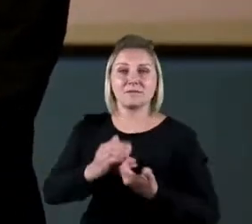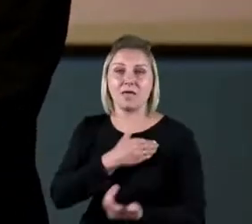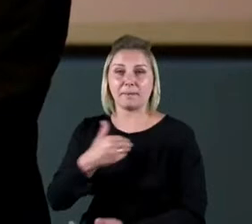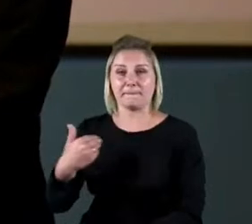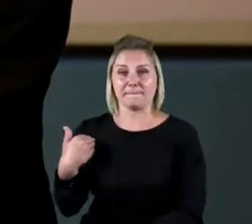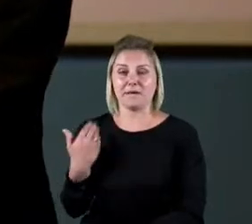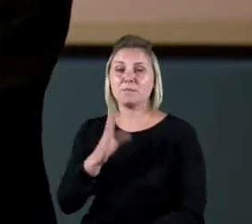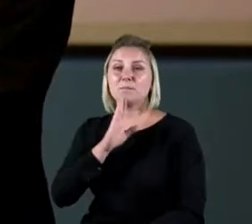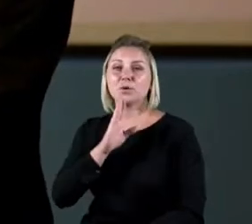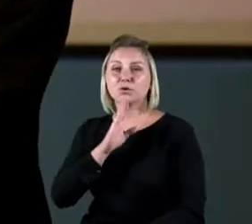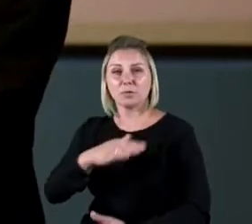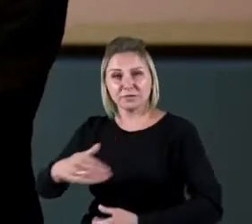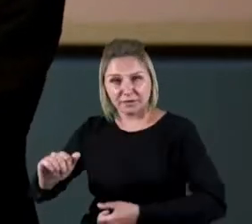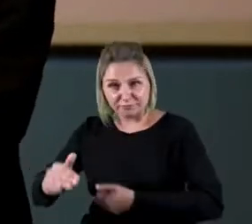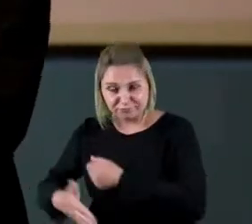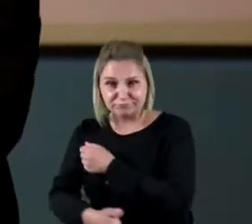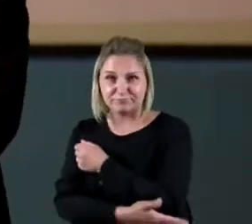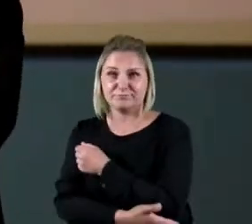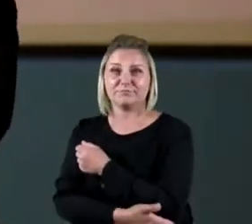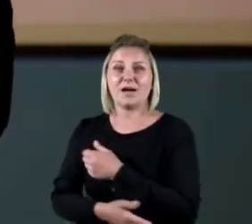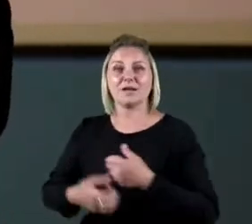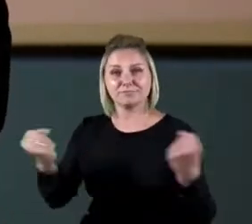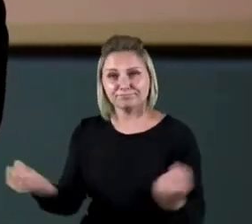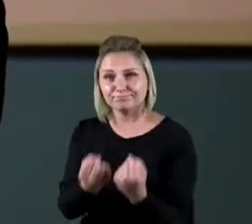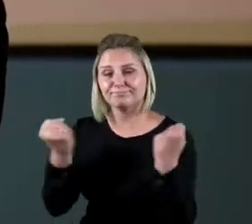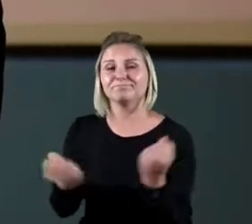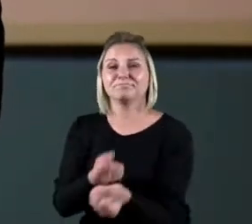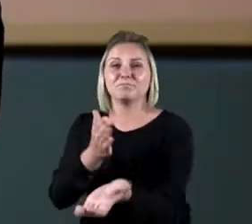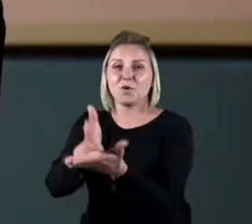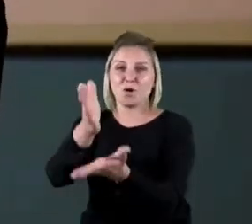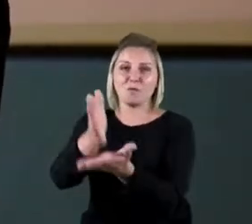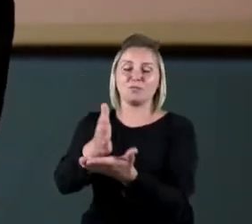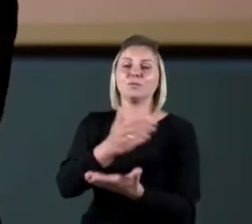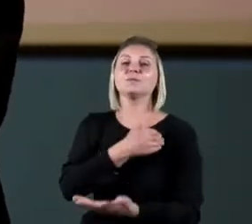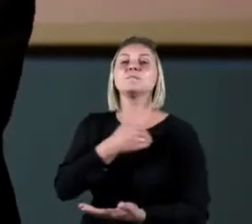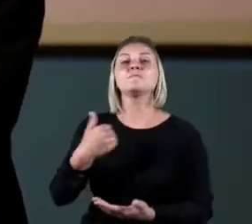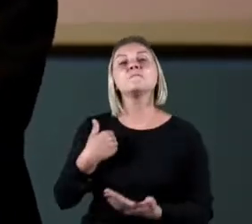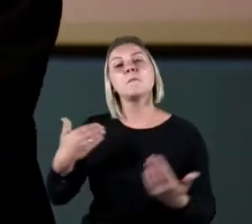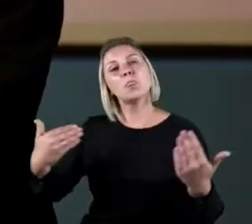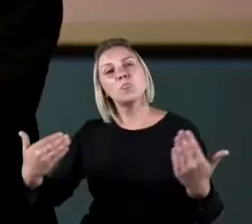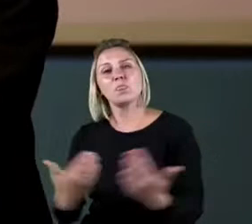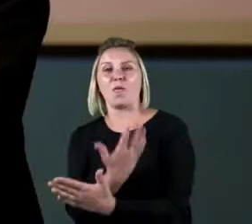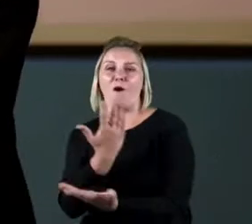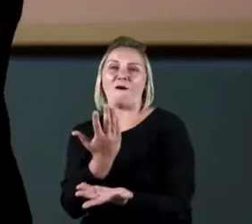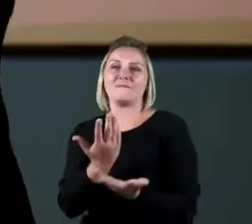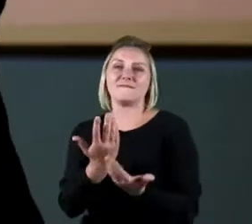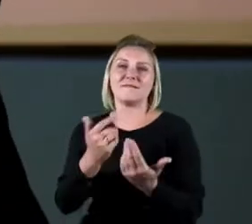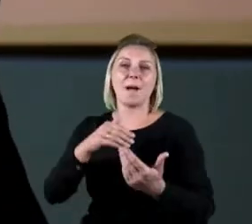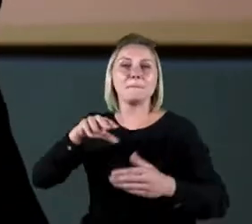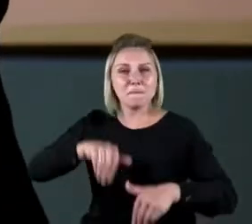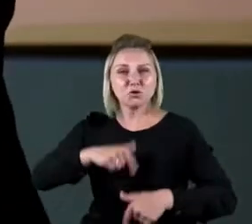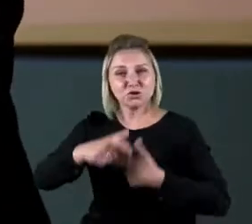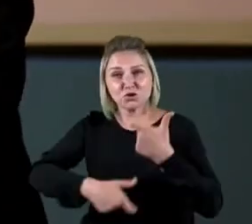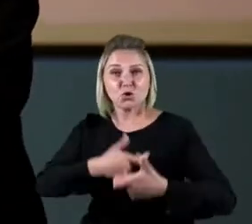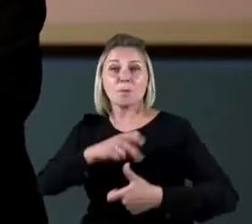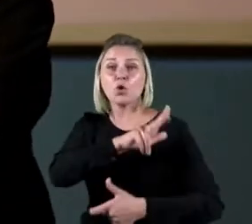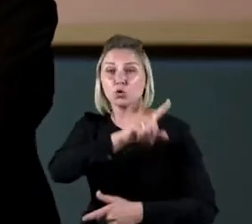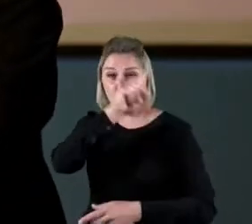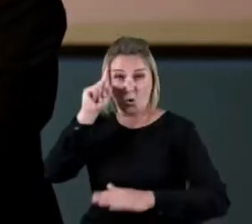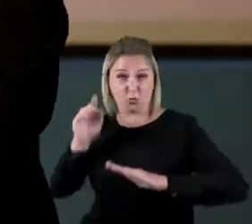support, to serve as a broker, to be part of a team building new opportunities for communities excluded. More